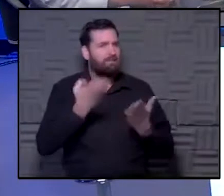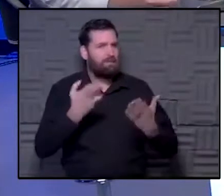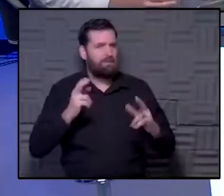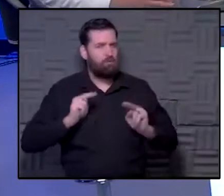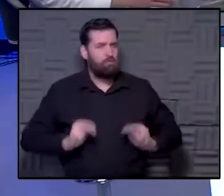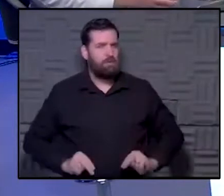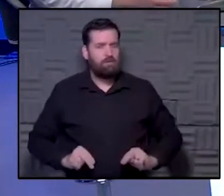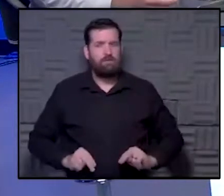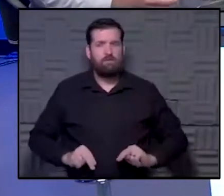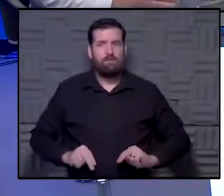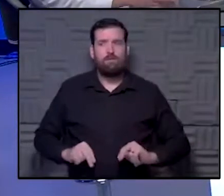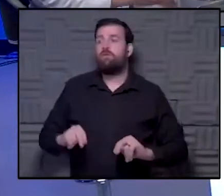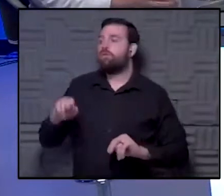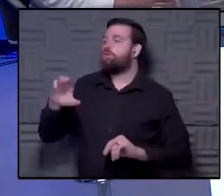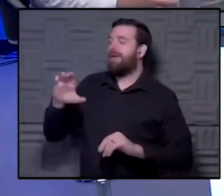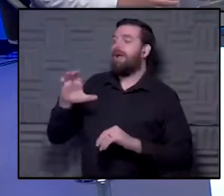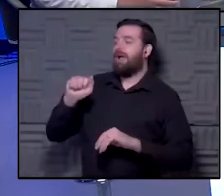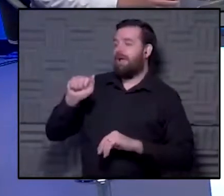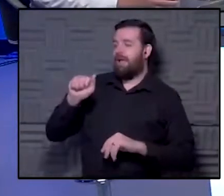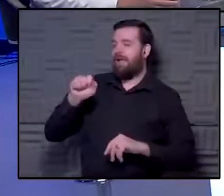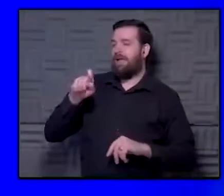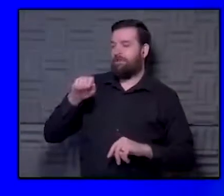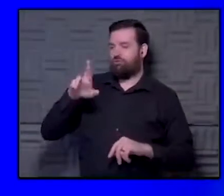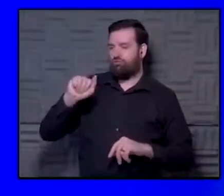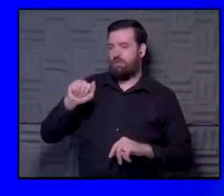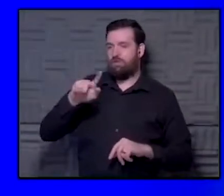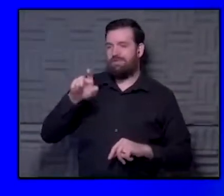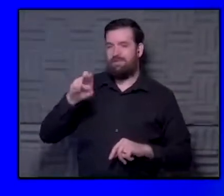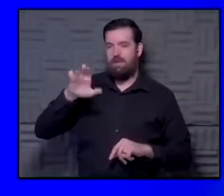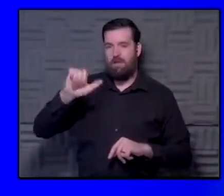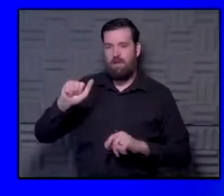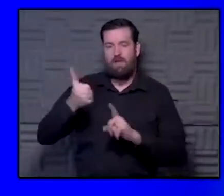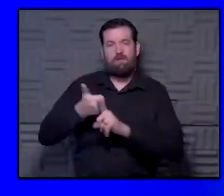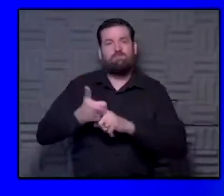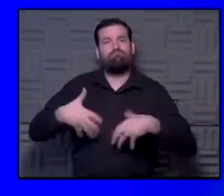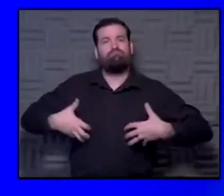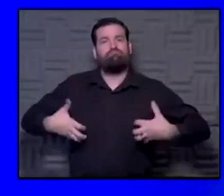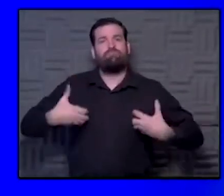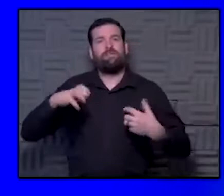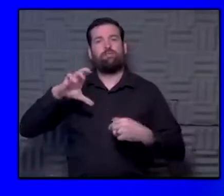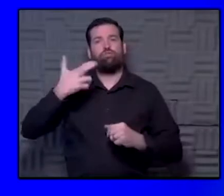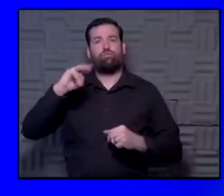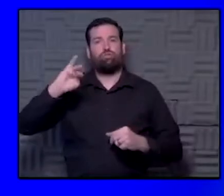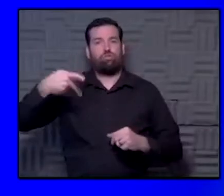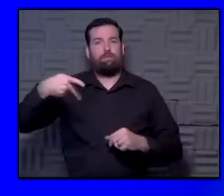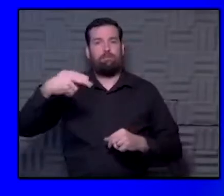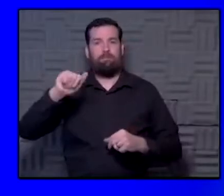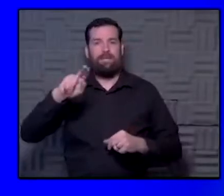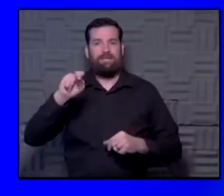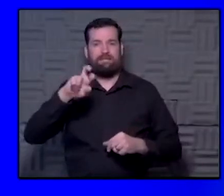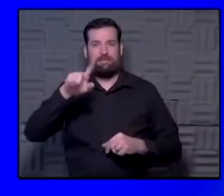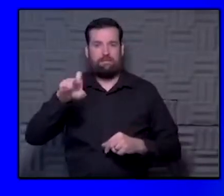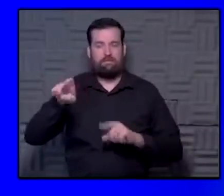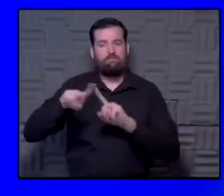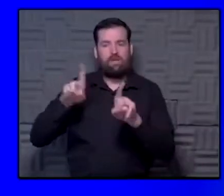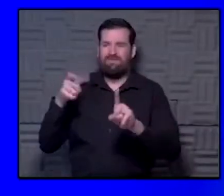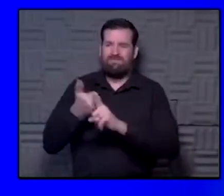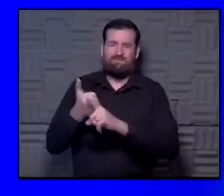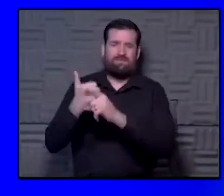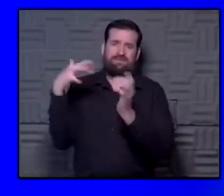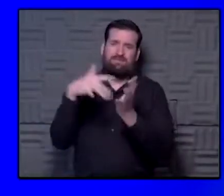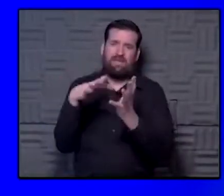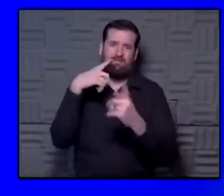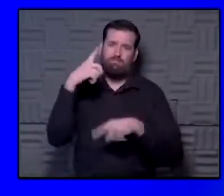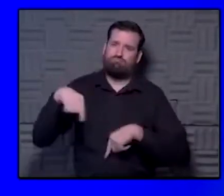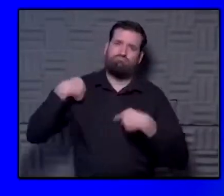the AstraZeneca, I think, was a chimpanzee. Maybe that's it. Yep. But adenovirus vectors or adenovirus, they've been studied as well